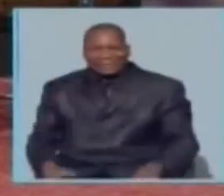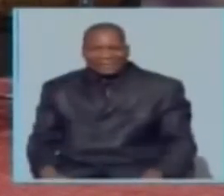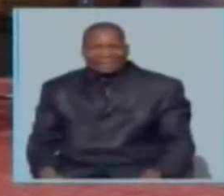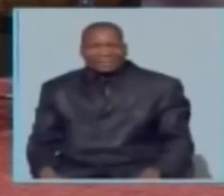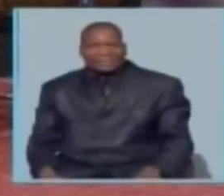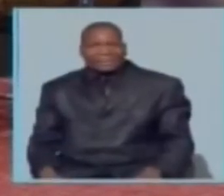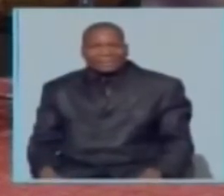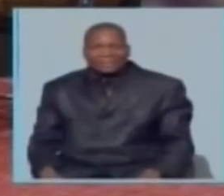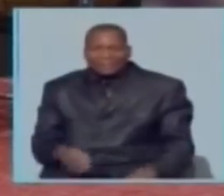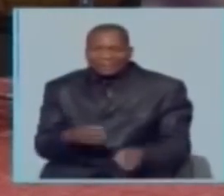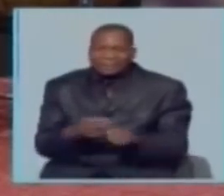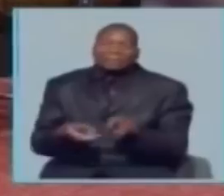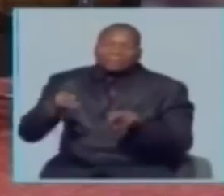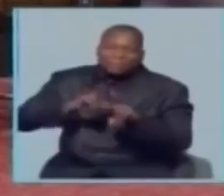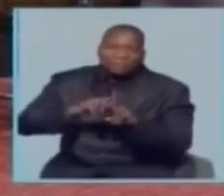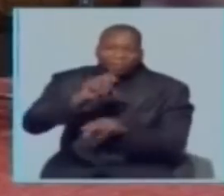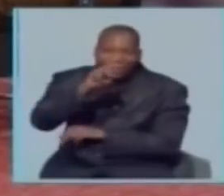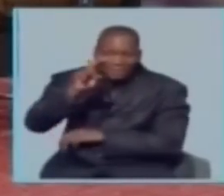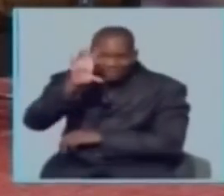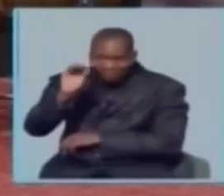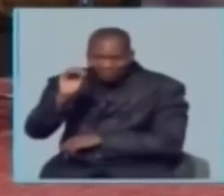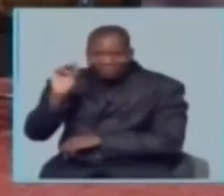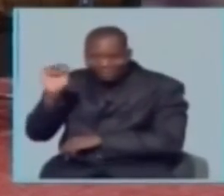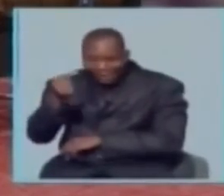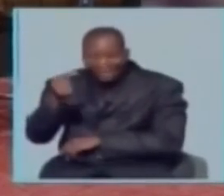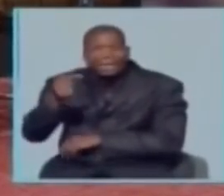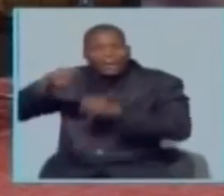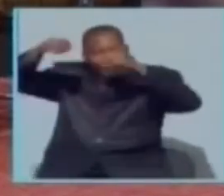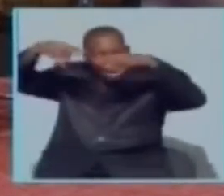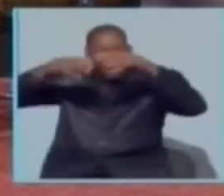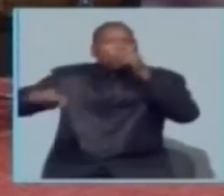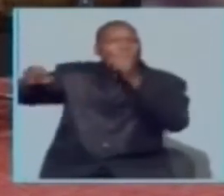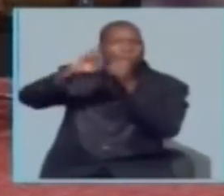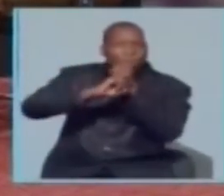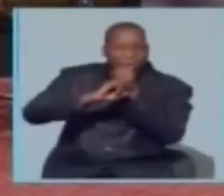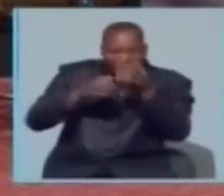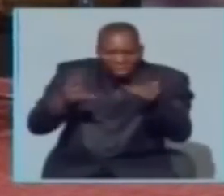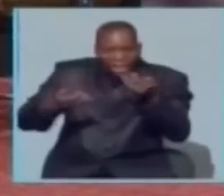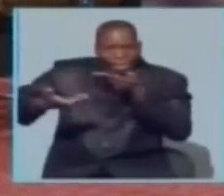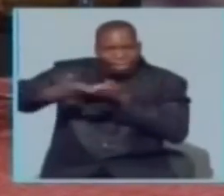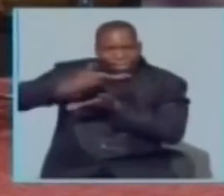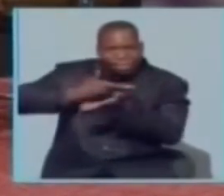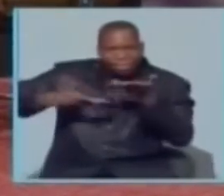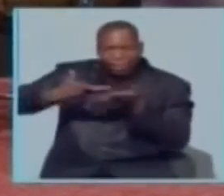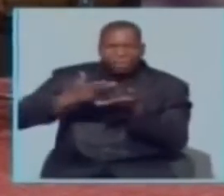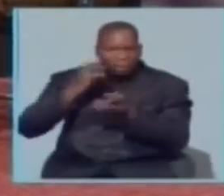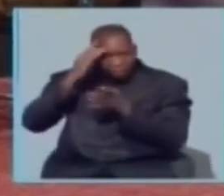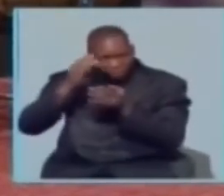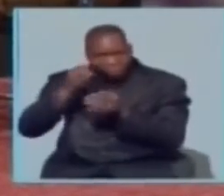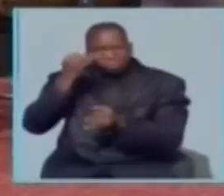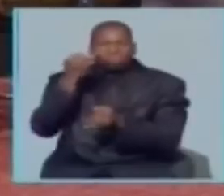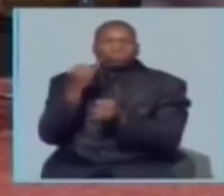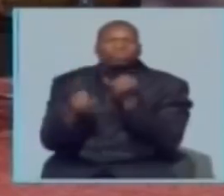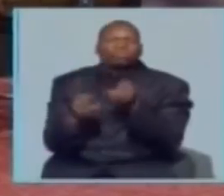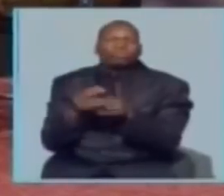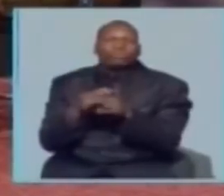another 150 megawatts from Mozambique. We're having those discussions. We hope to conclude them soon. So that's what government has done.